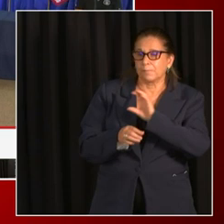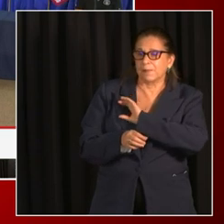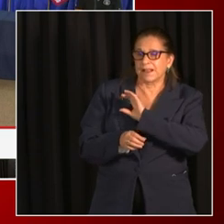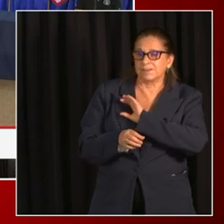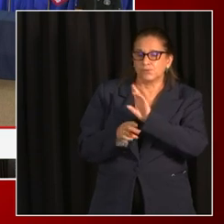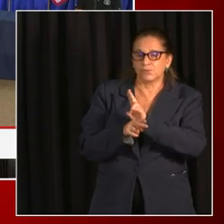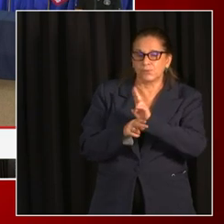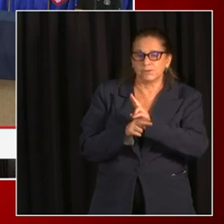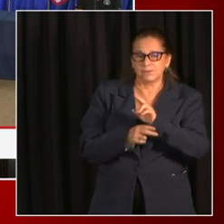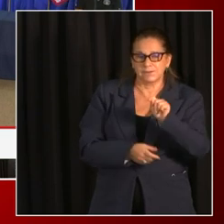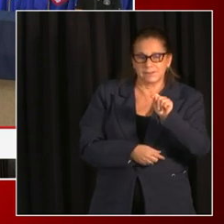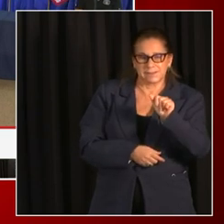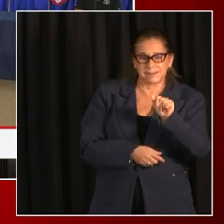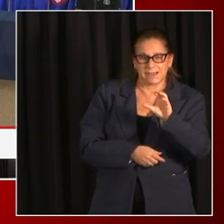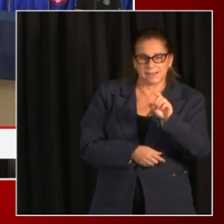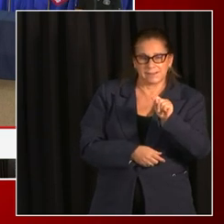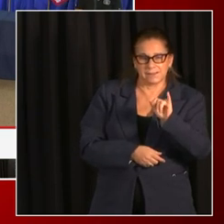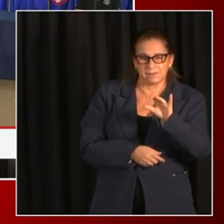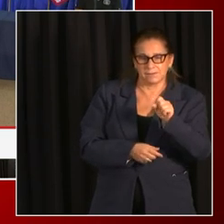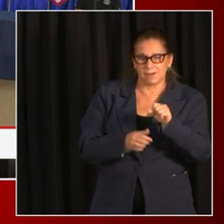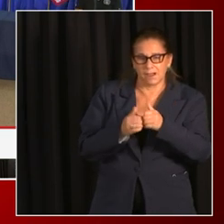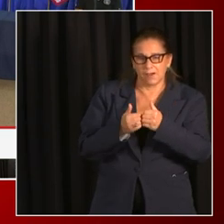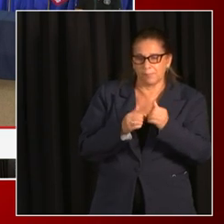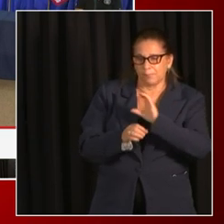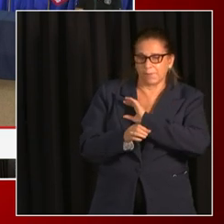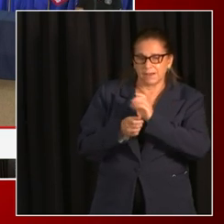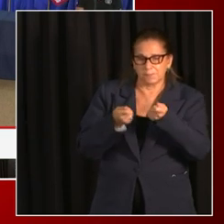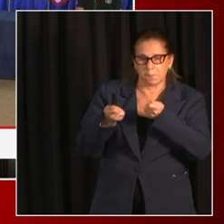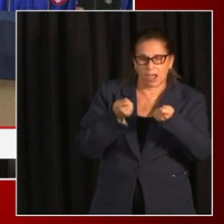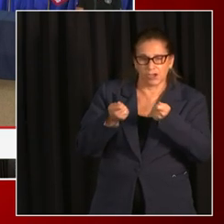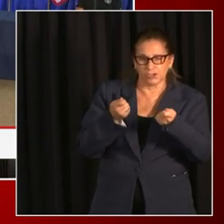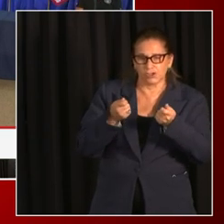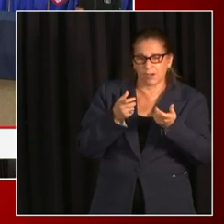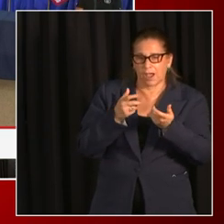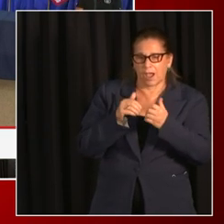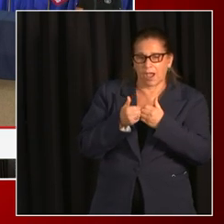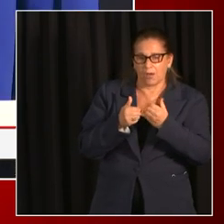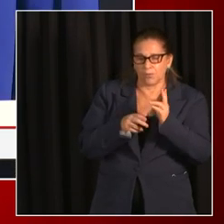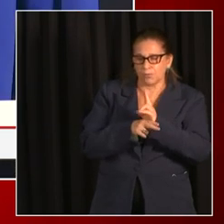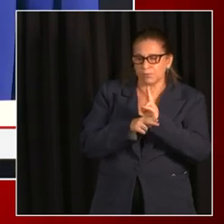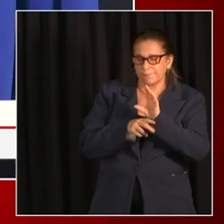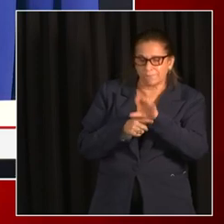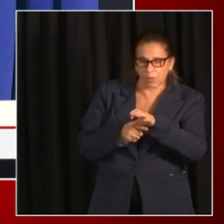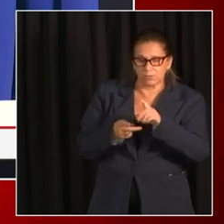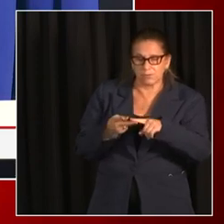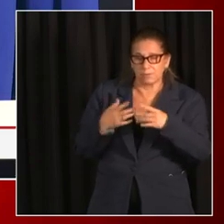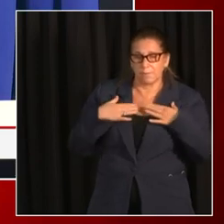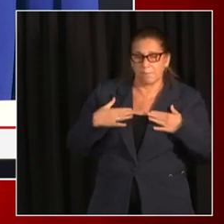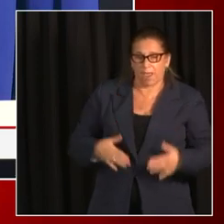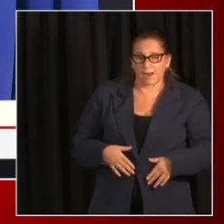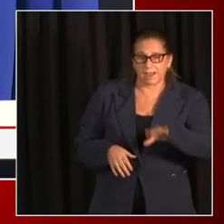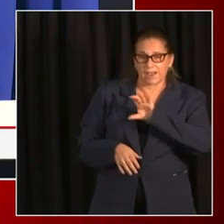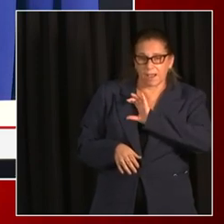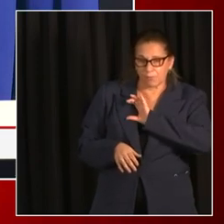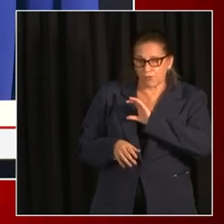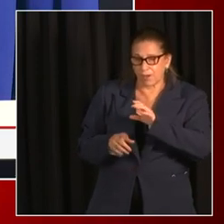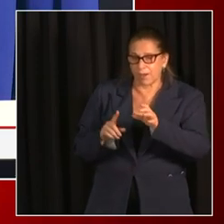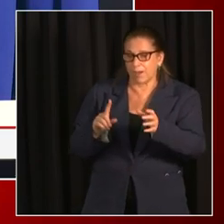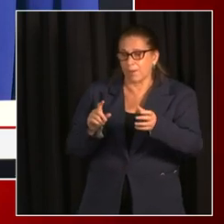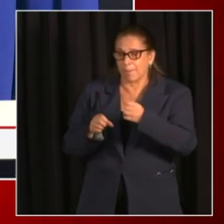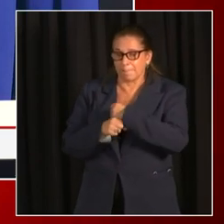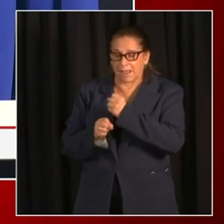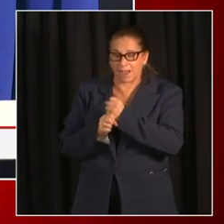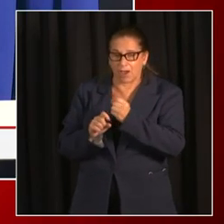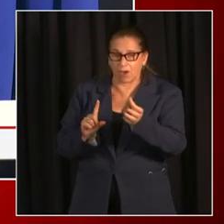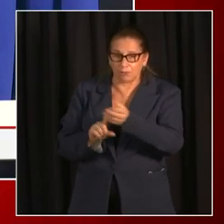as well as any recommendations that come out from NPD. As to the question of body camera video, for the arrests made, there are